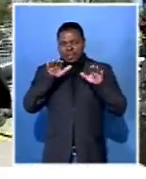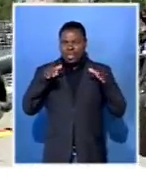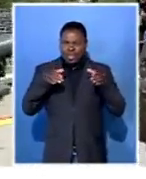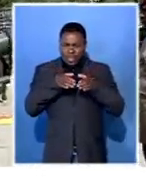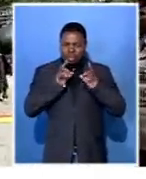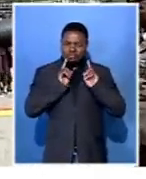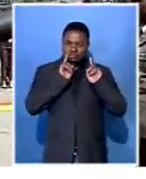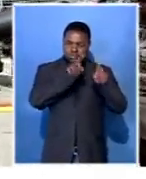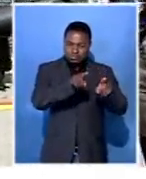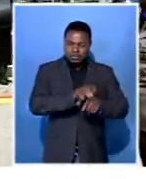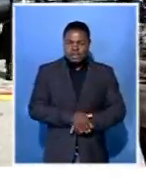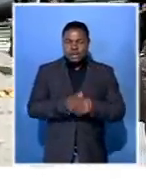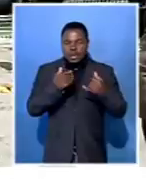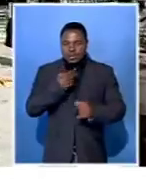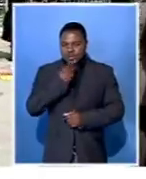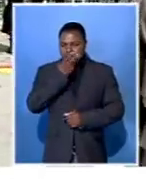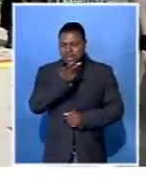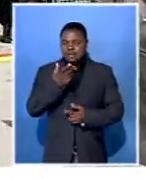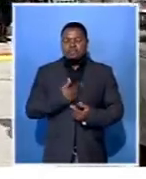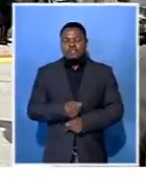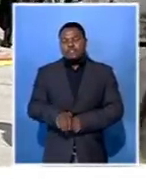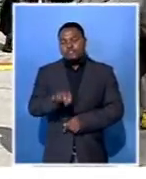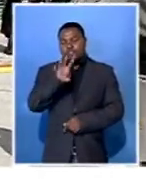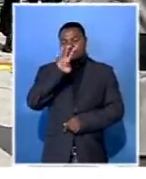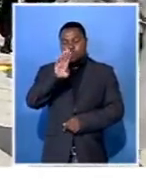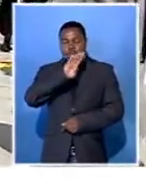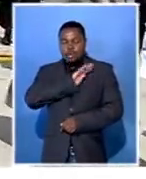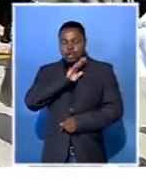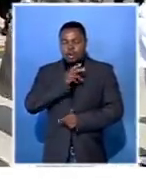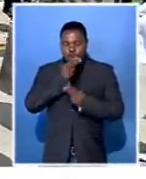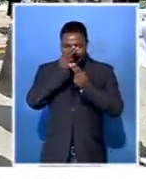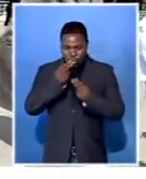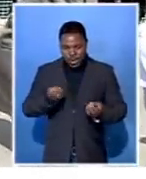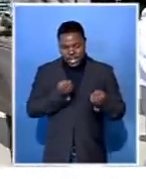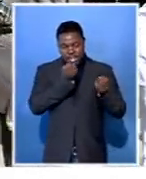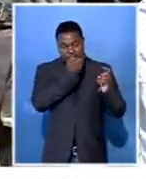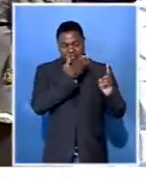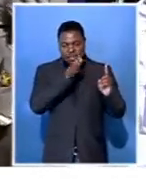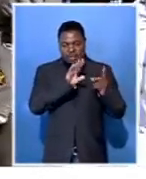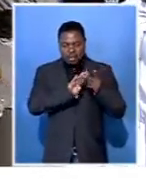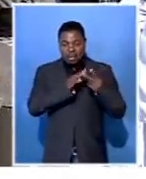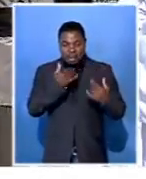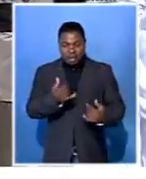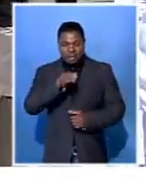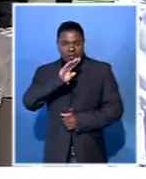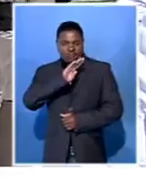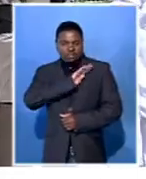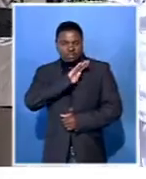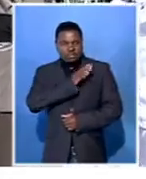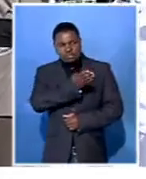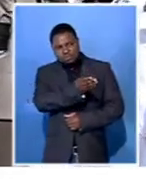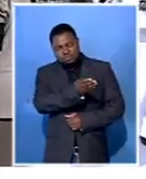So we're currently seeing that now he's received full military honors, and we are seeing the army now about